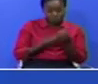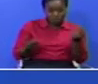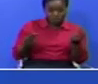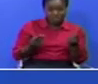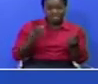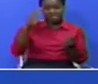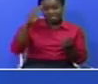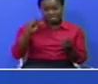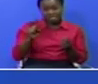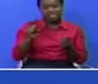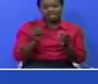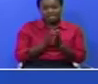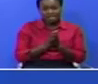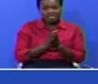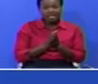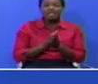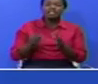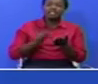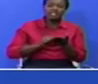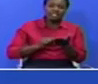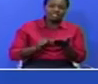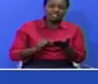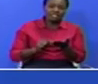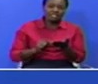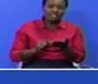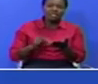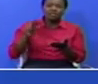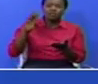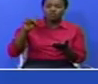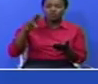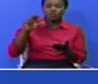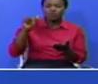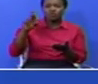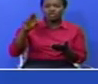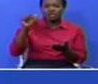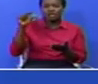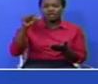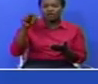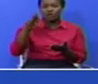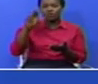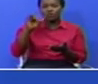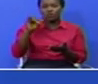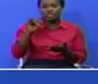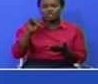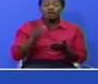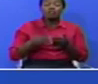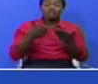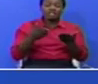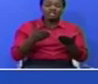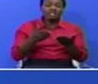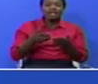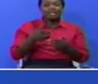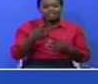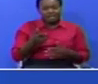Secretary Cleopa Mailu and his Principal Secretary Nicholas Muraguri to present their submissions